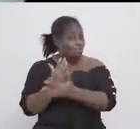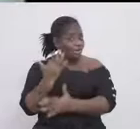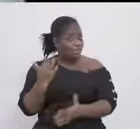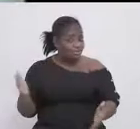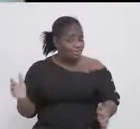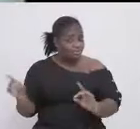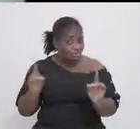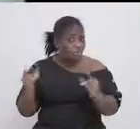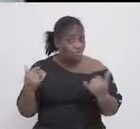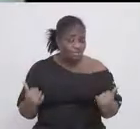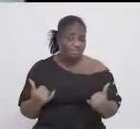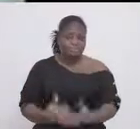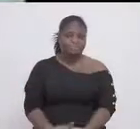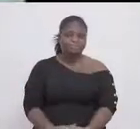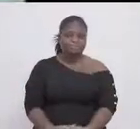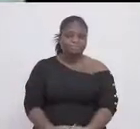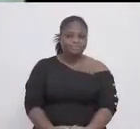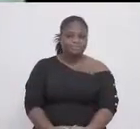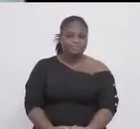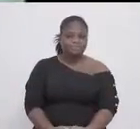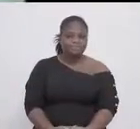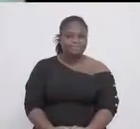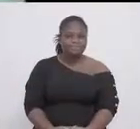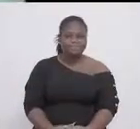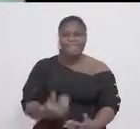to them. And,